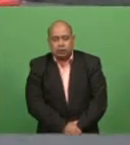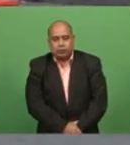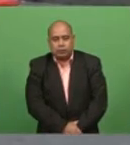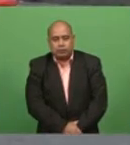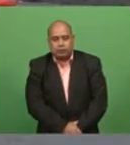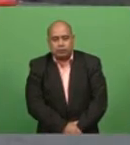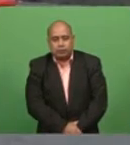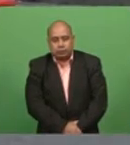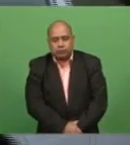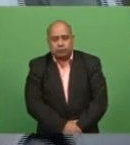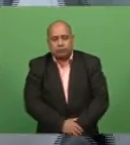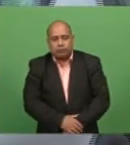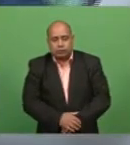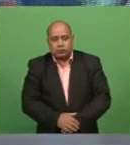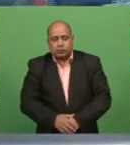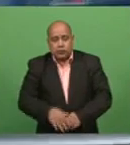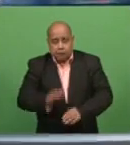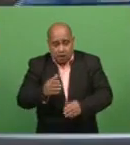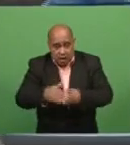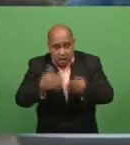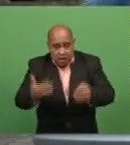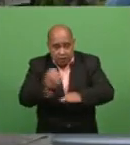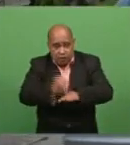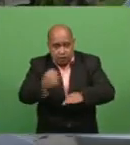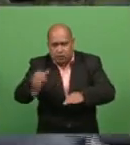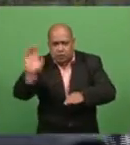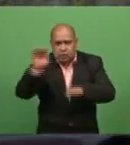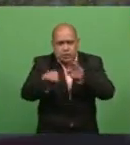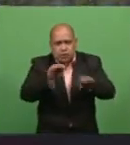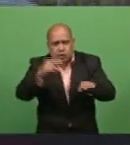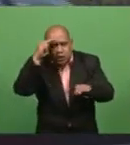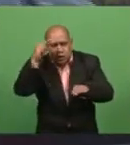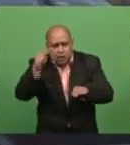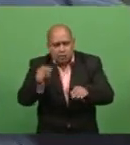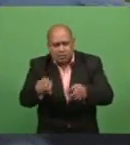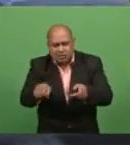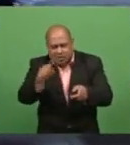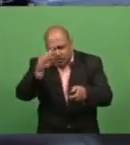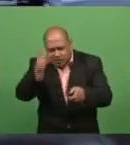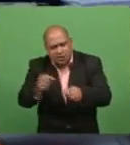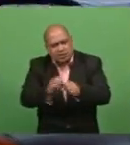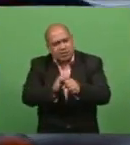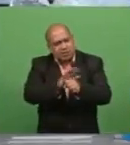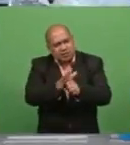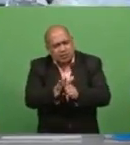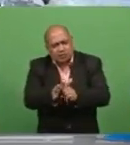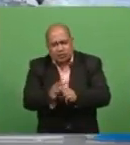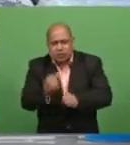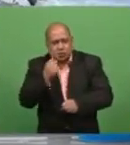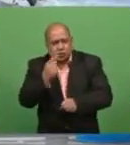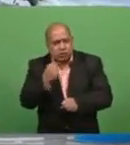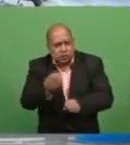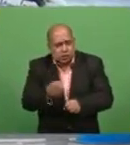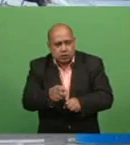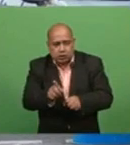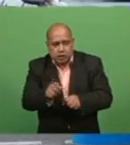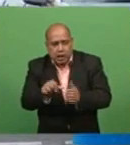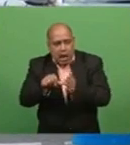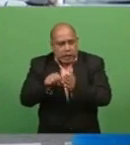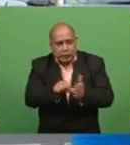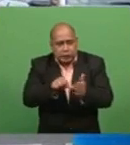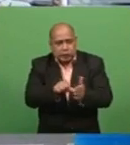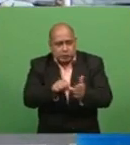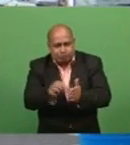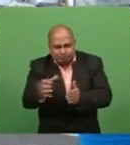The government is urging the nation to understand that COVID-19 is tricky, hard to detect by average Fijians, and can lay dormant for